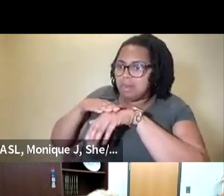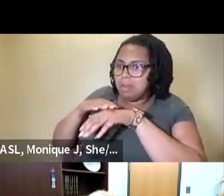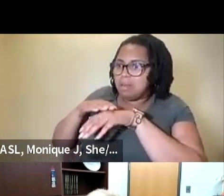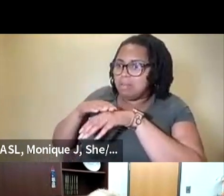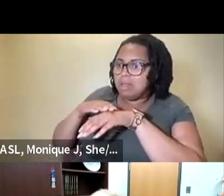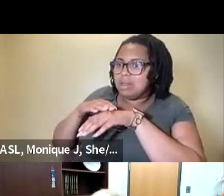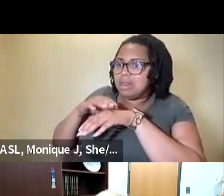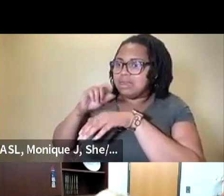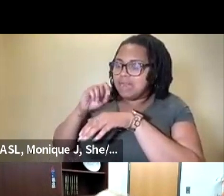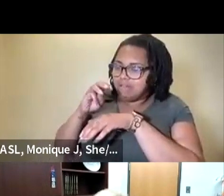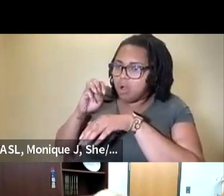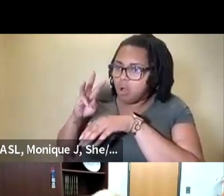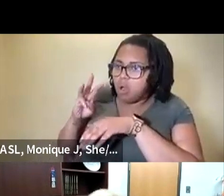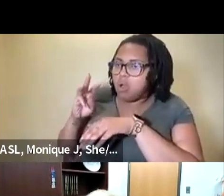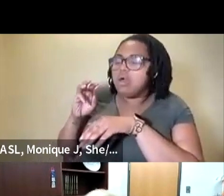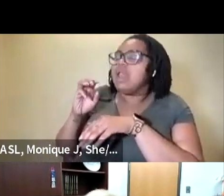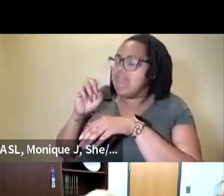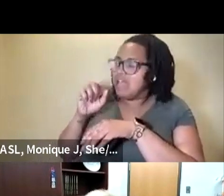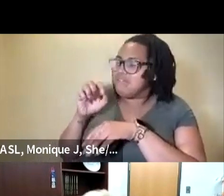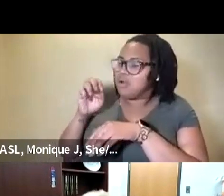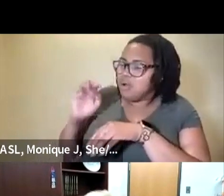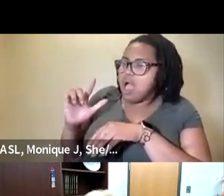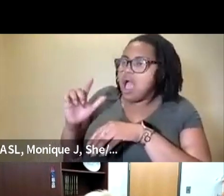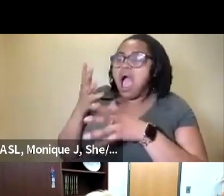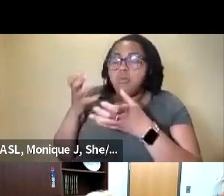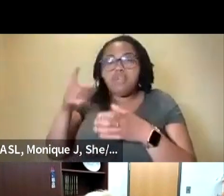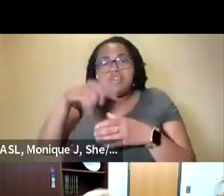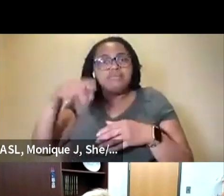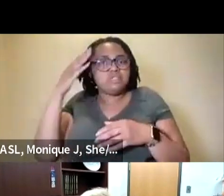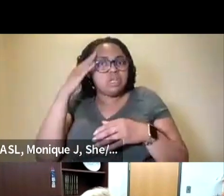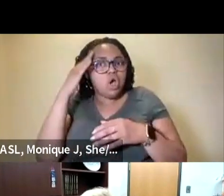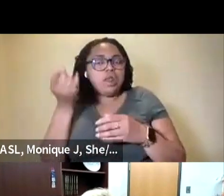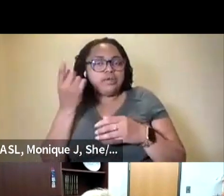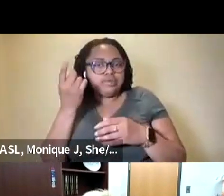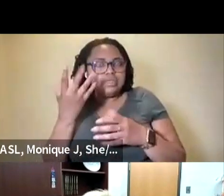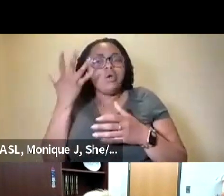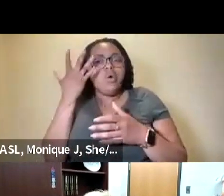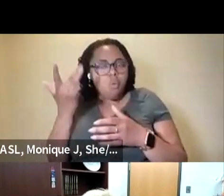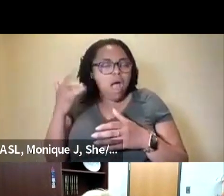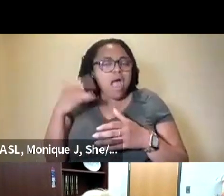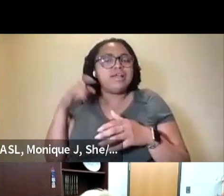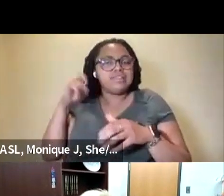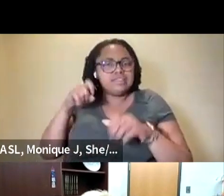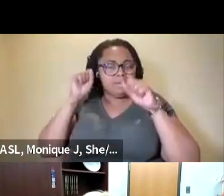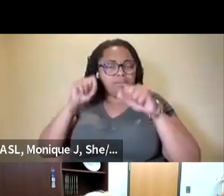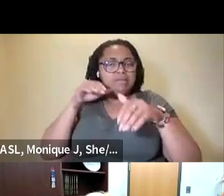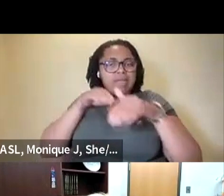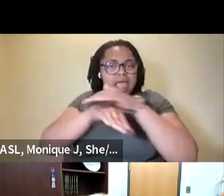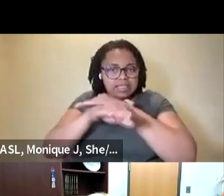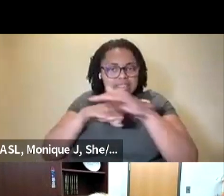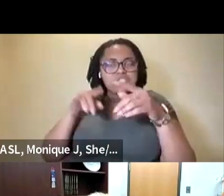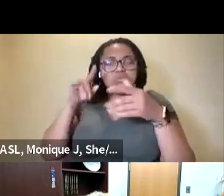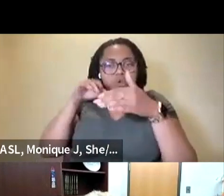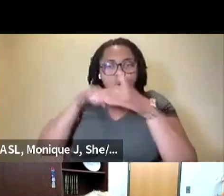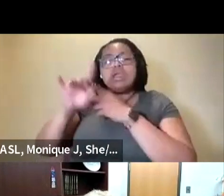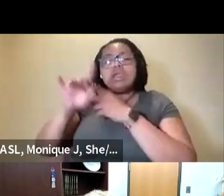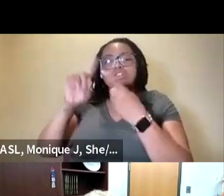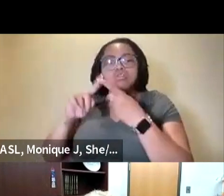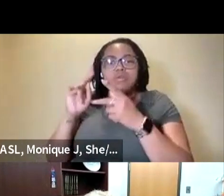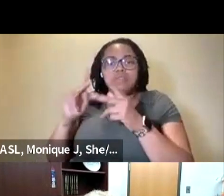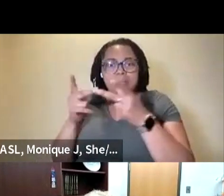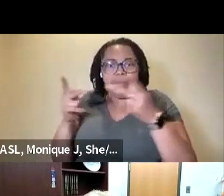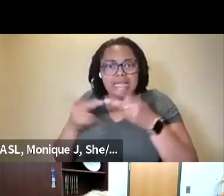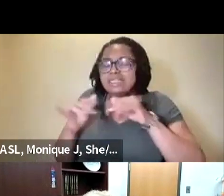able to come into that facility just as easily as anybody else, you know, because they don't know. They don't know what they don't know. And if they have no lived experience